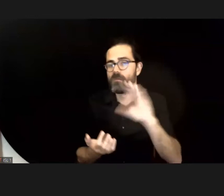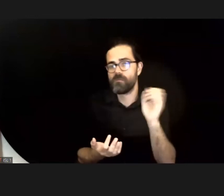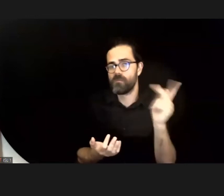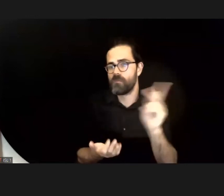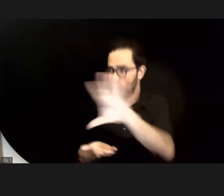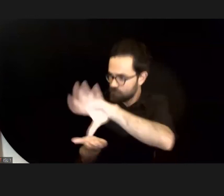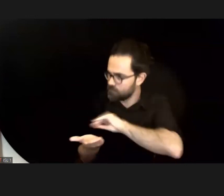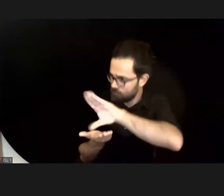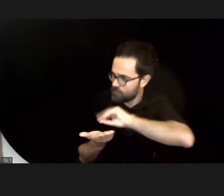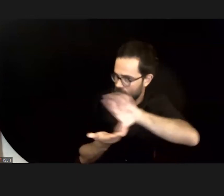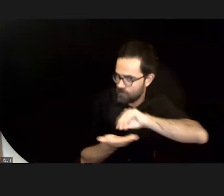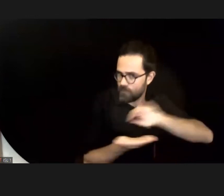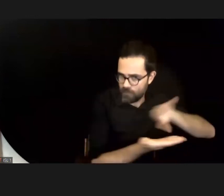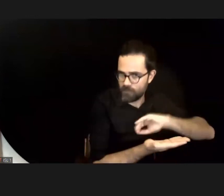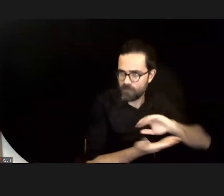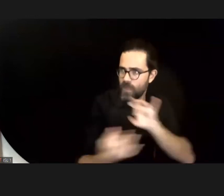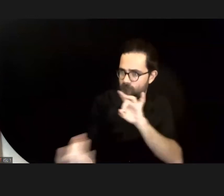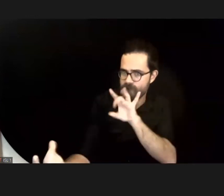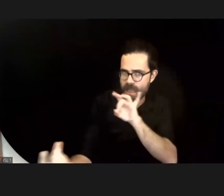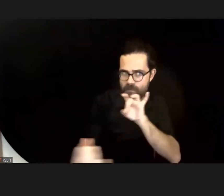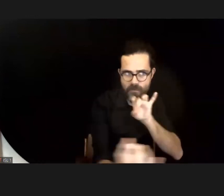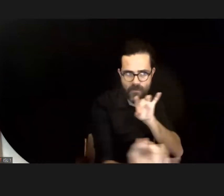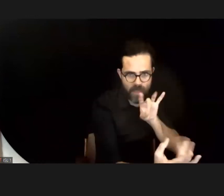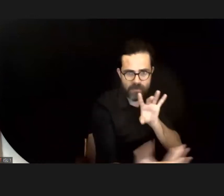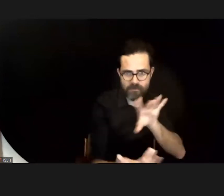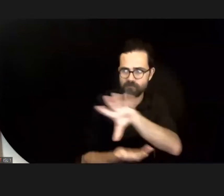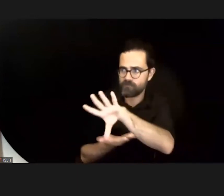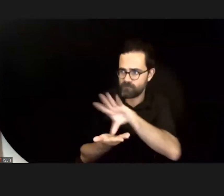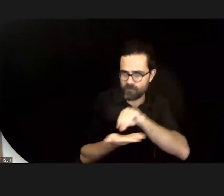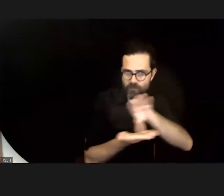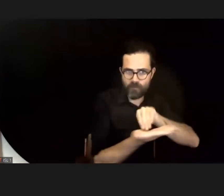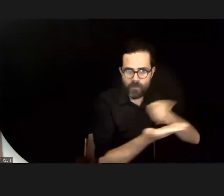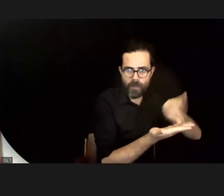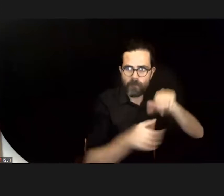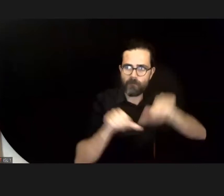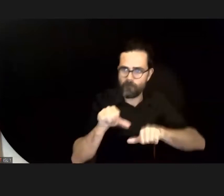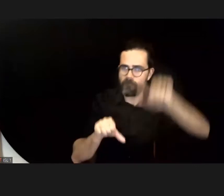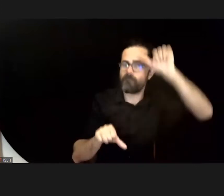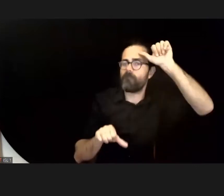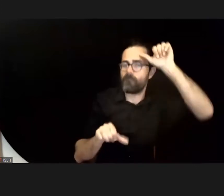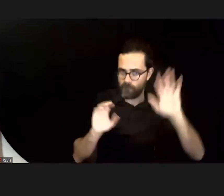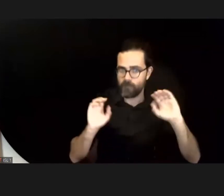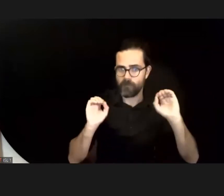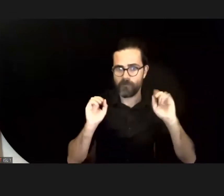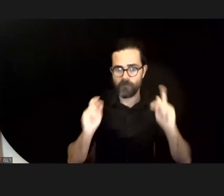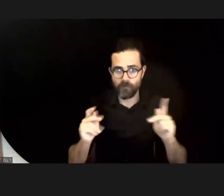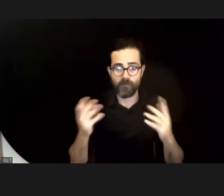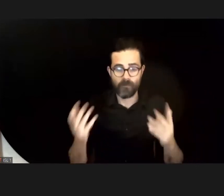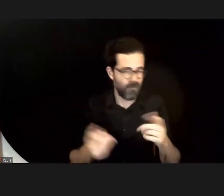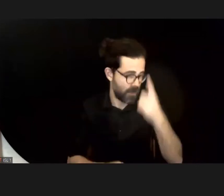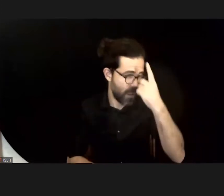of product, but the design of an experience. And I think you understand,